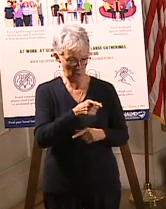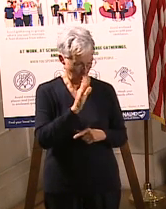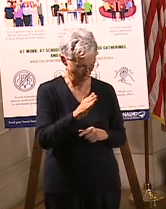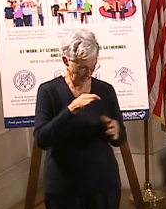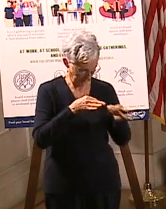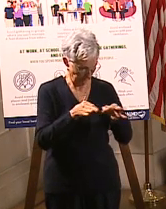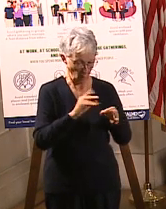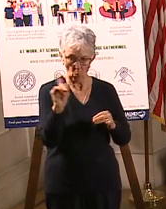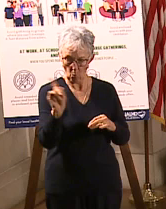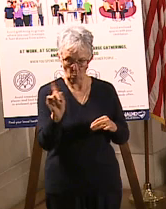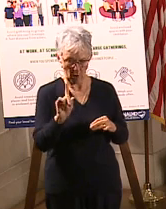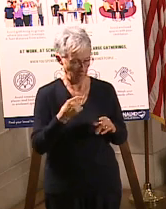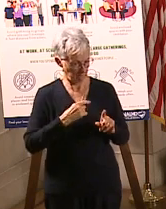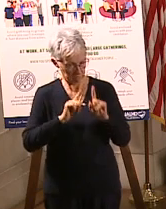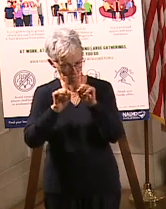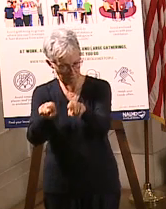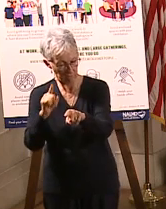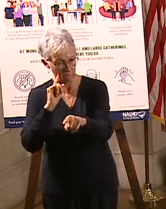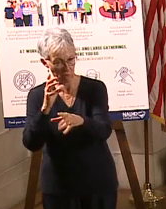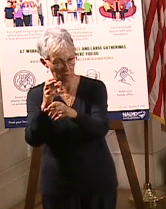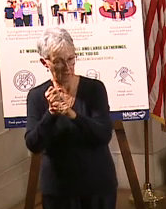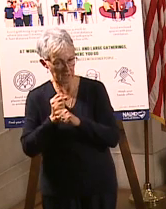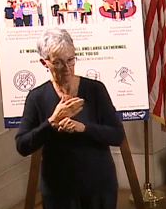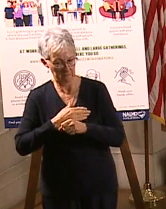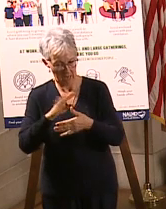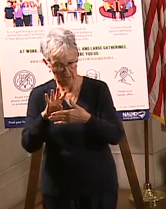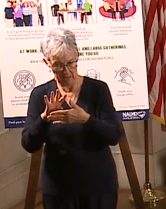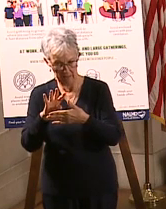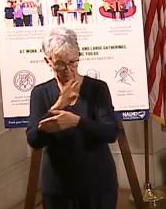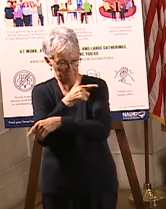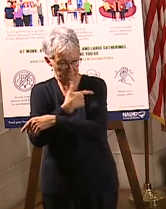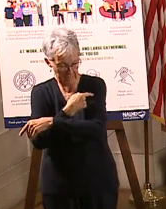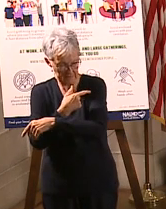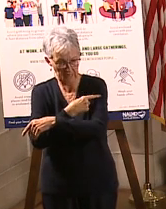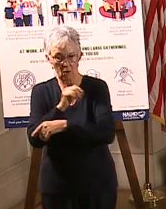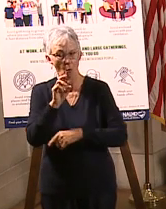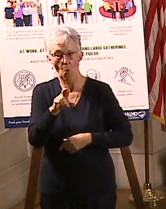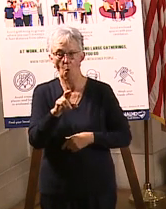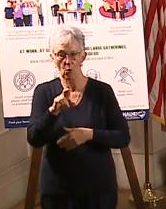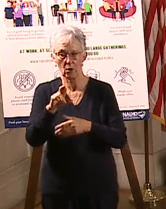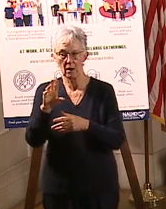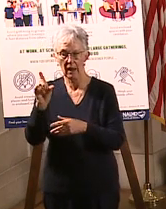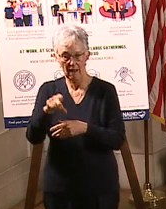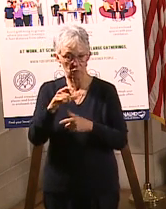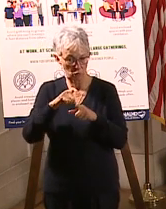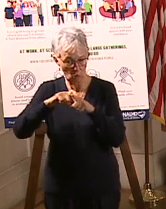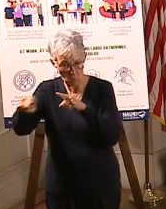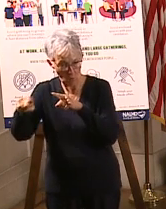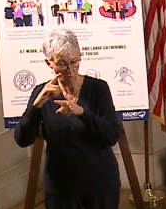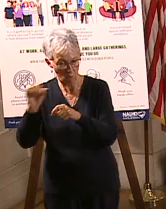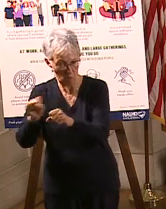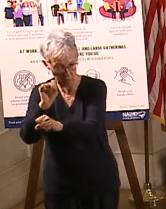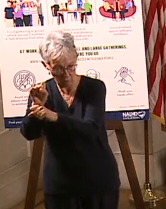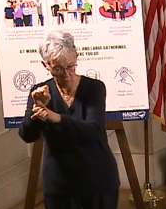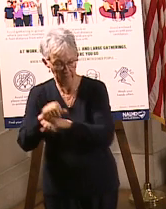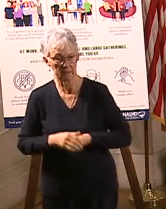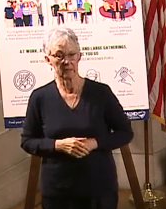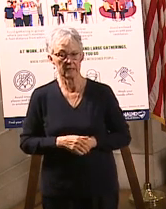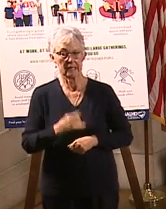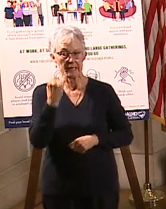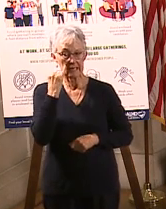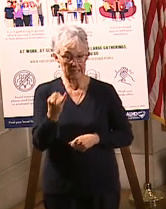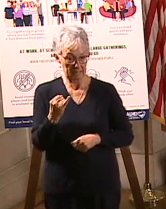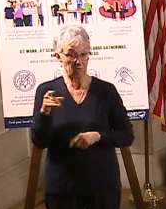to schedule their vaccination if their phase is open, or will put them on the wait list. If placed on the wait list, once their phase is